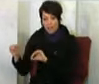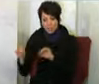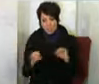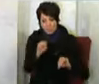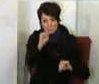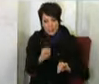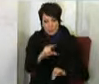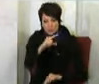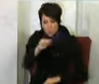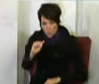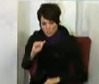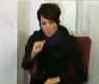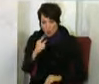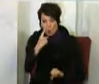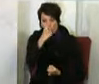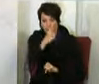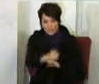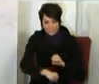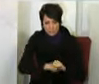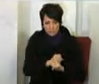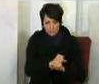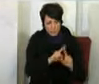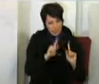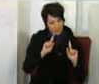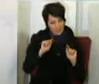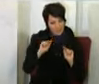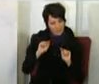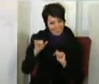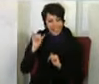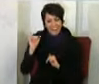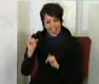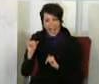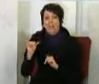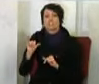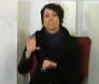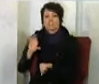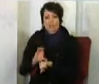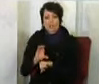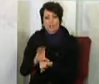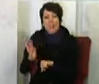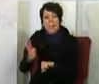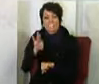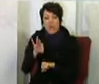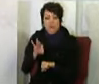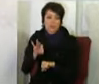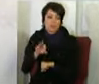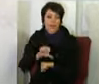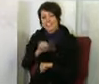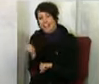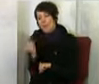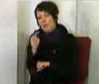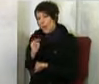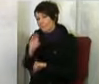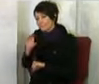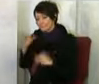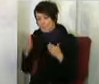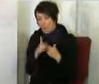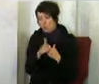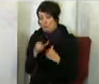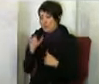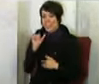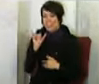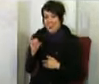a year later, I kept going to that church until I discovered another MCC closer. Not only did MCC